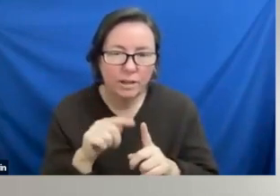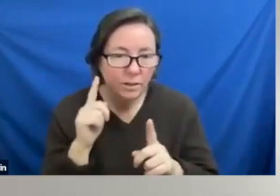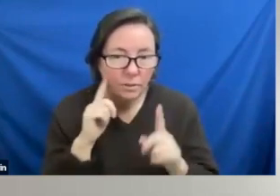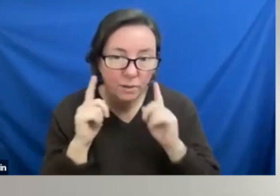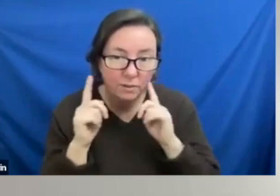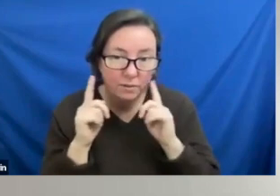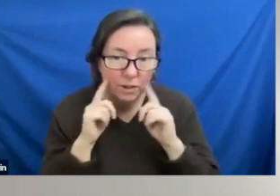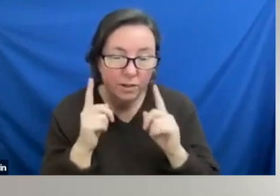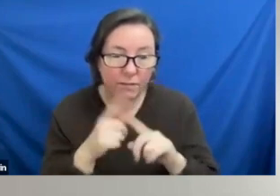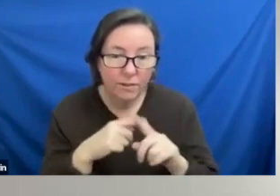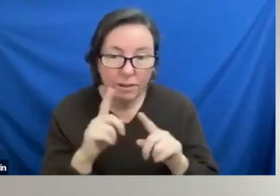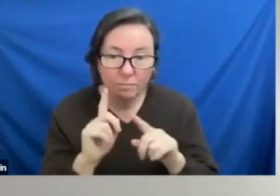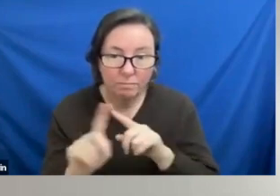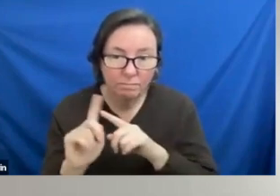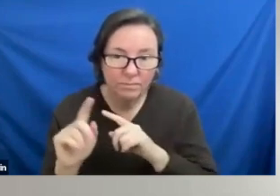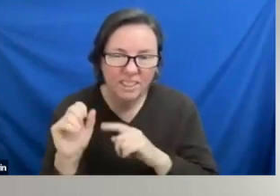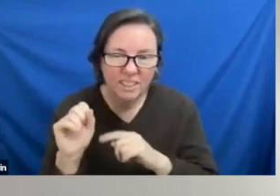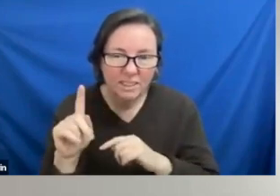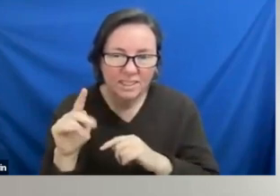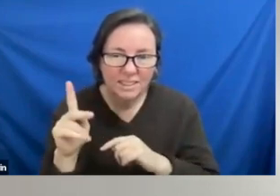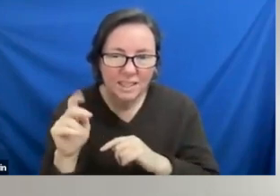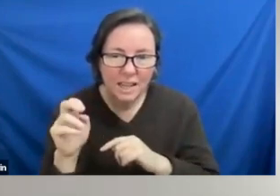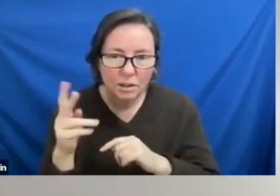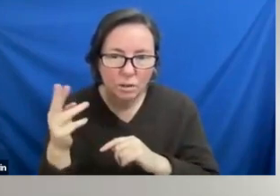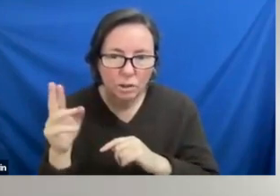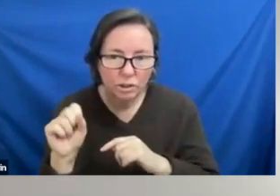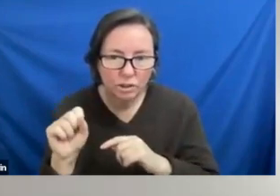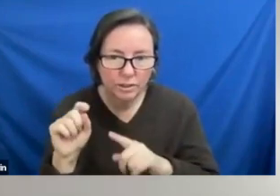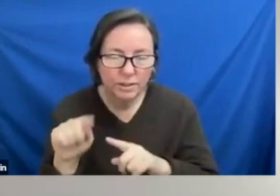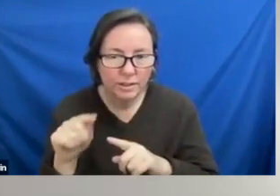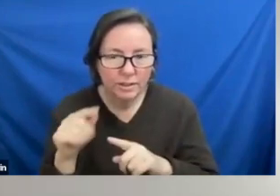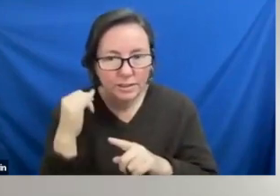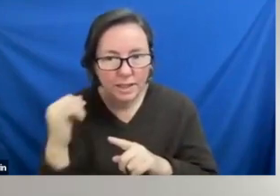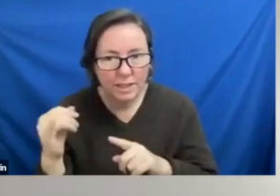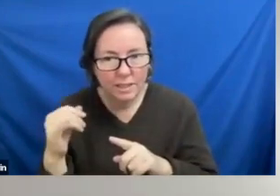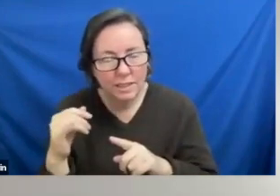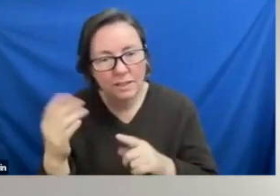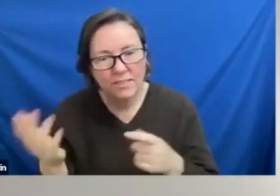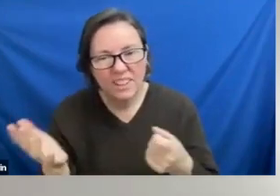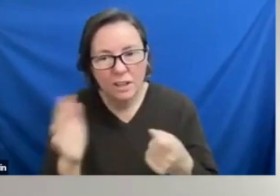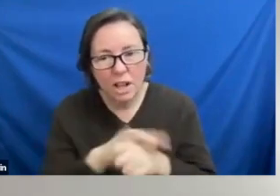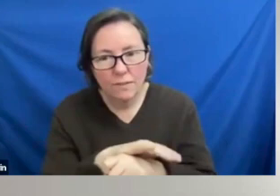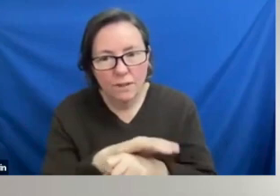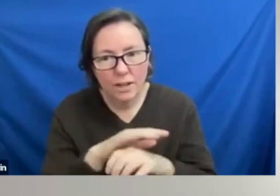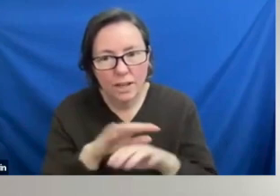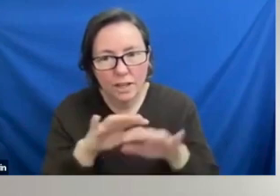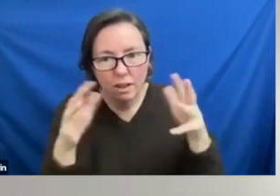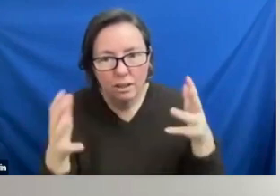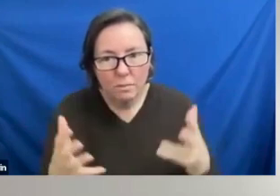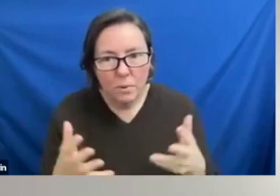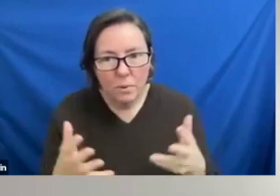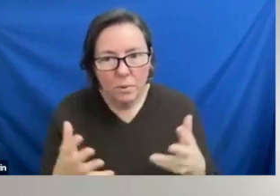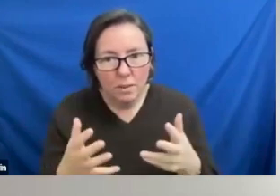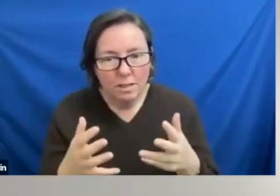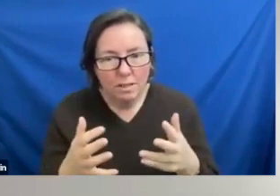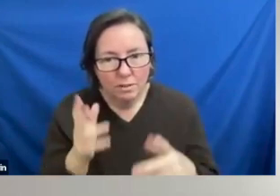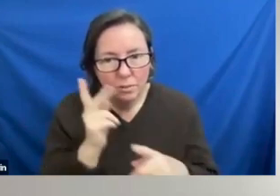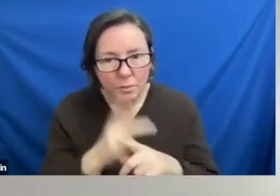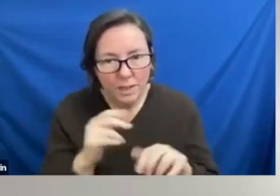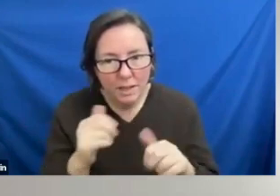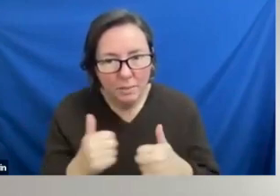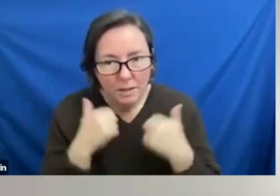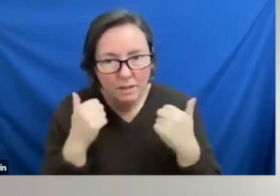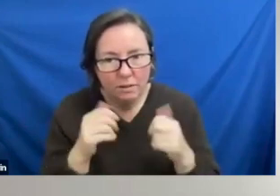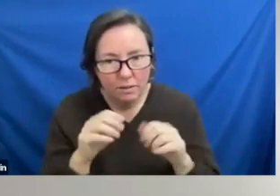from stakeholders was, the idea of covering the pool or the potential of covering the pool. That's